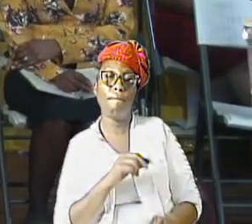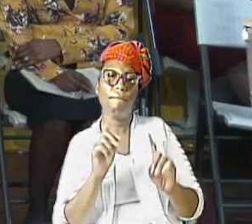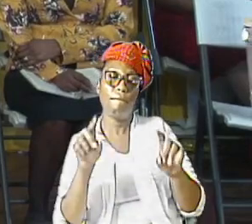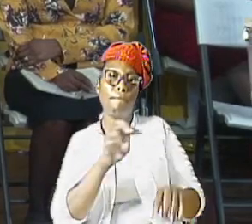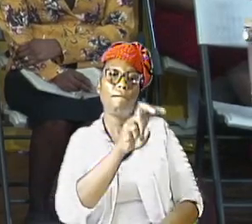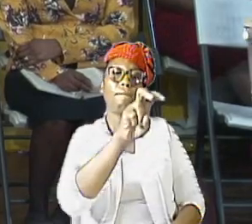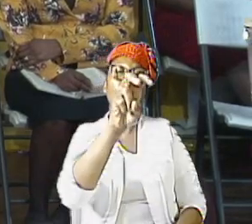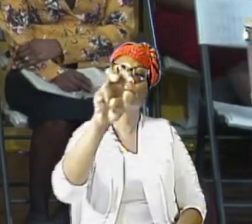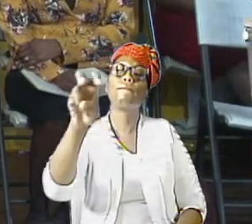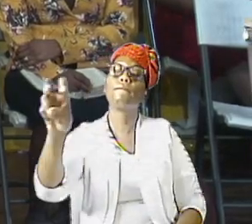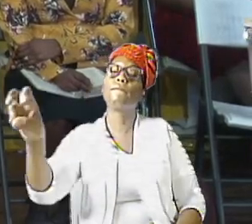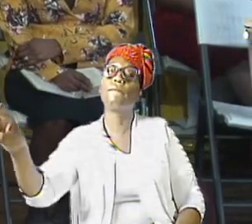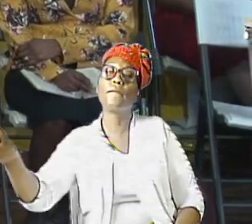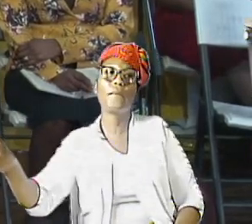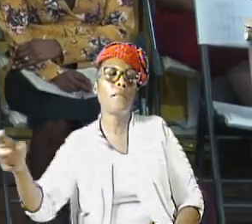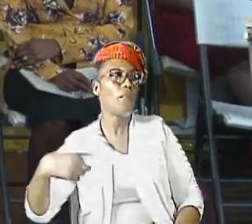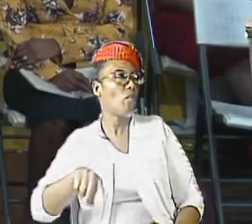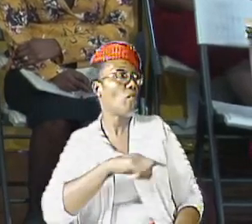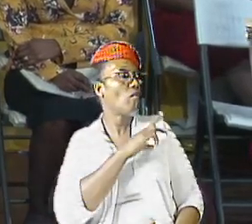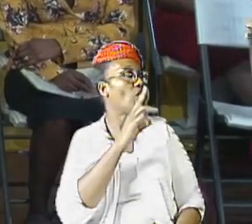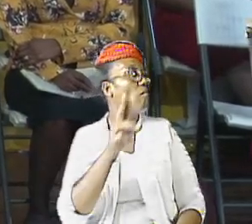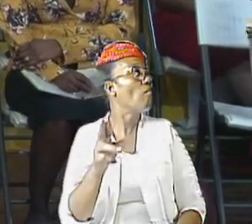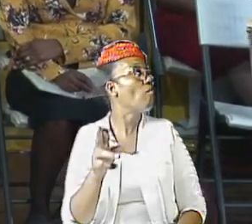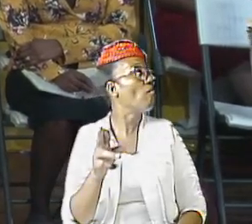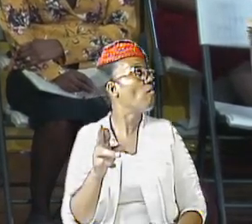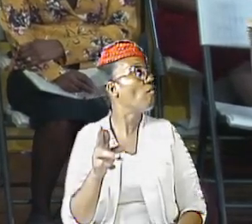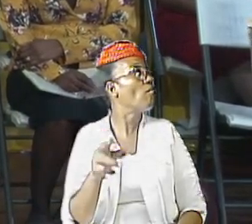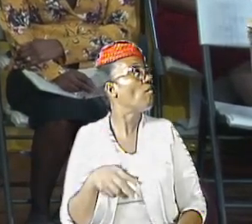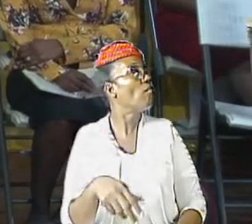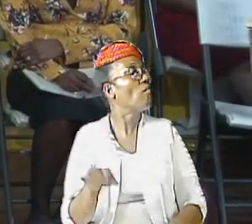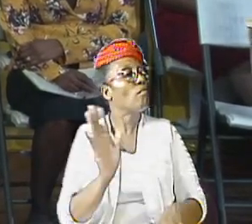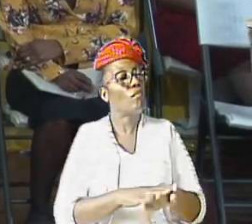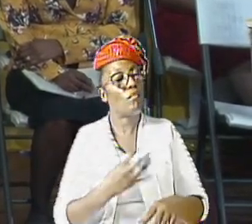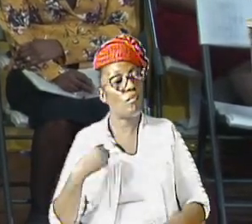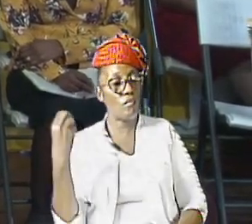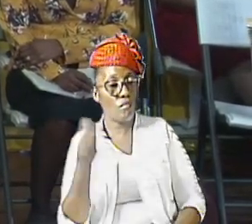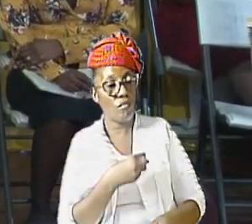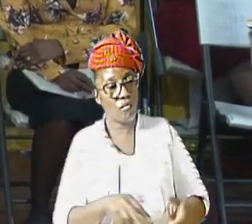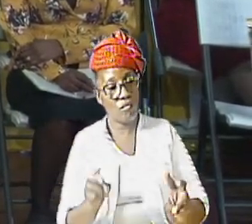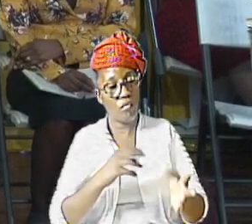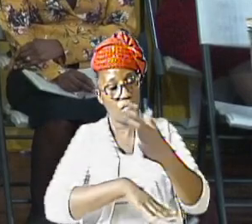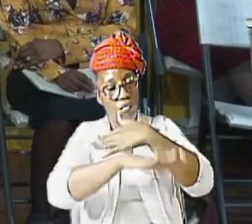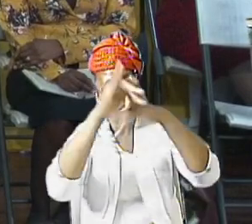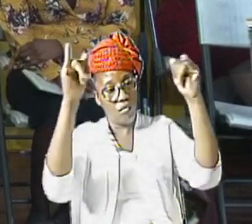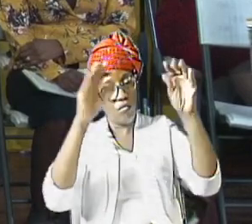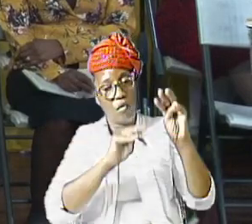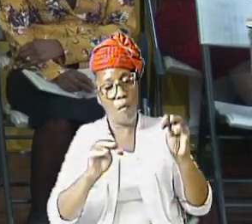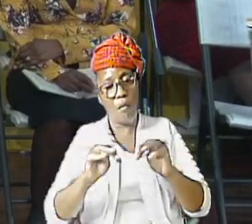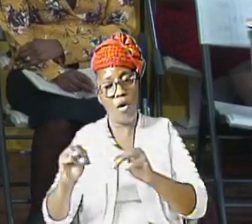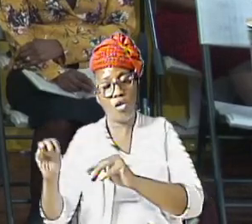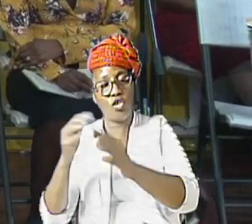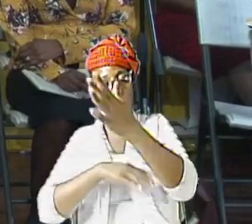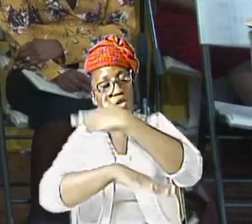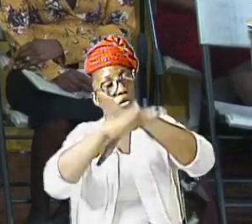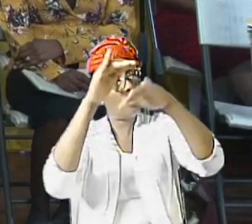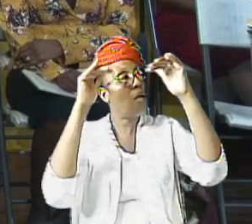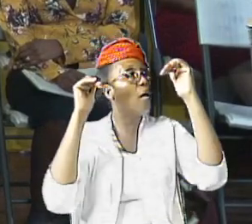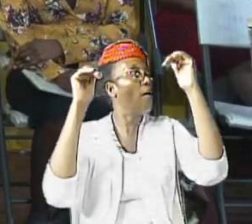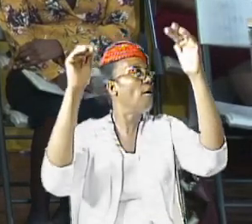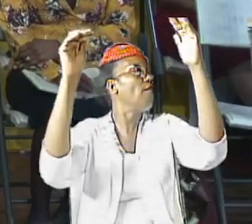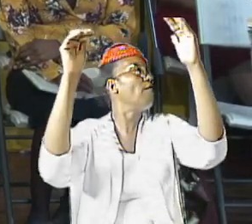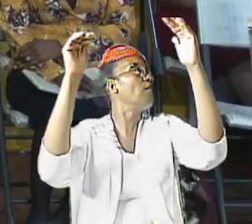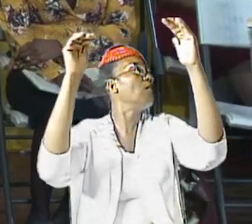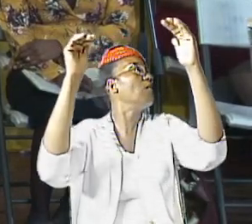a journey. We are on our way to Zion, marching to Zion.